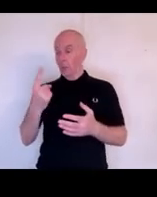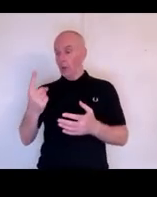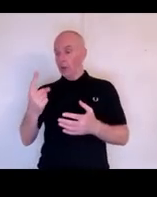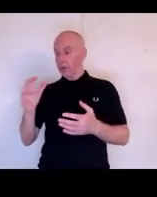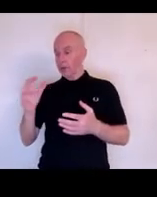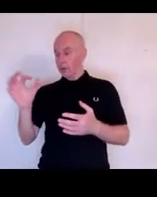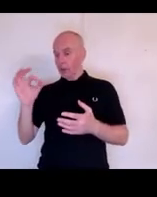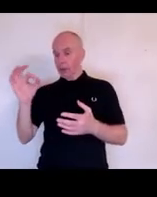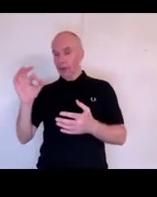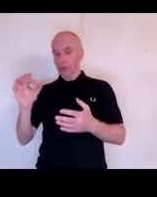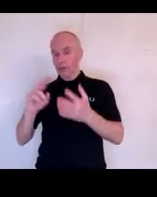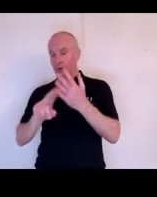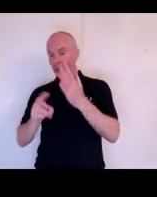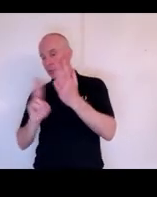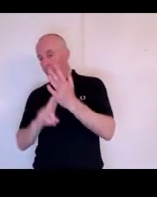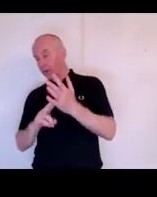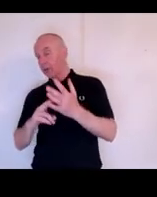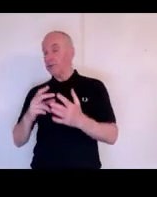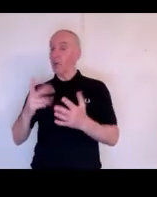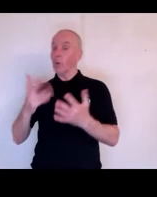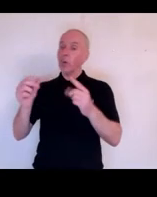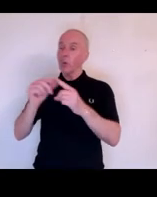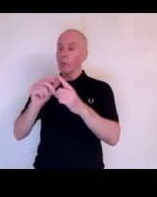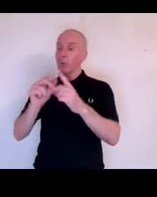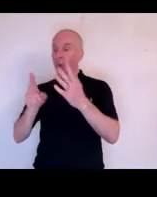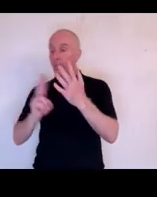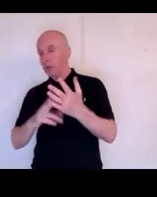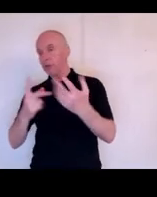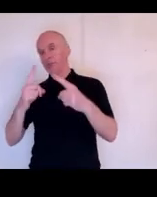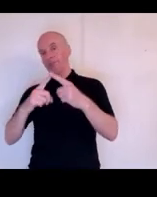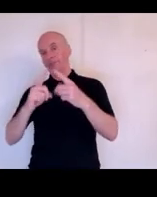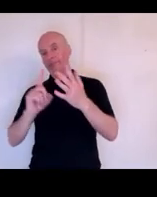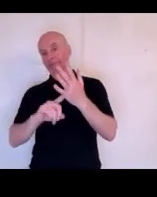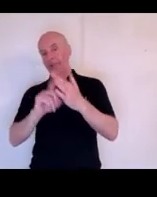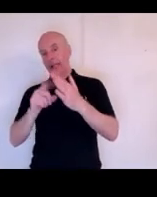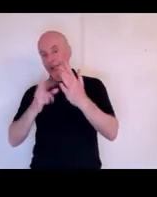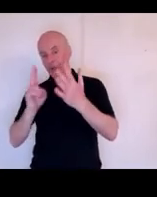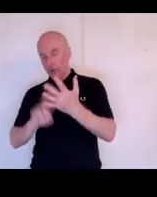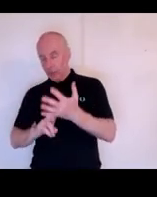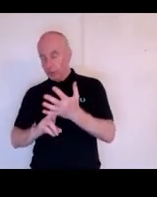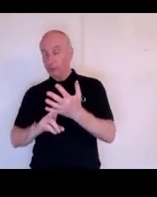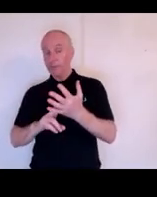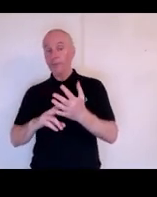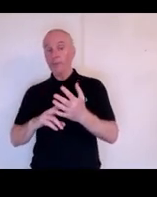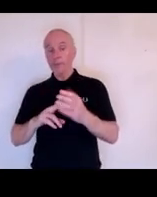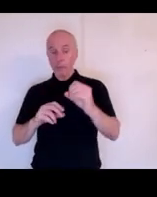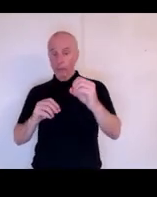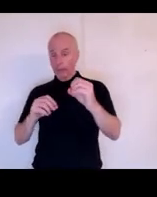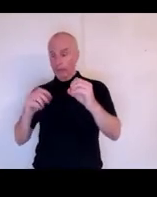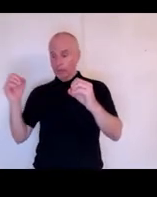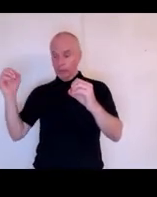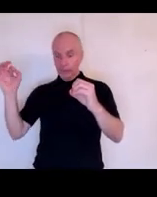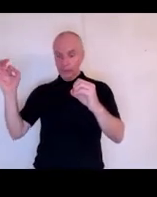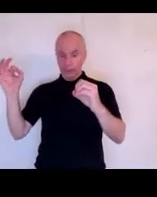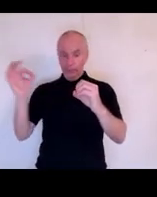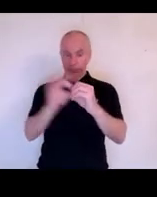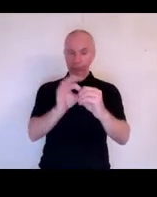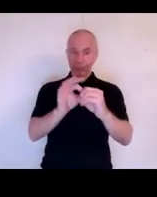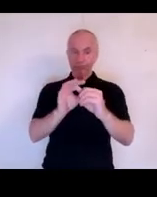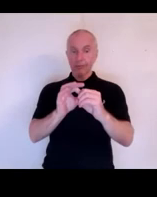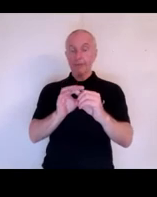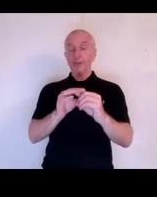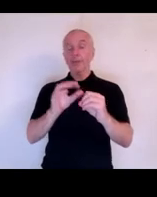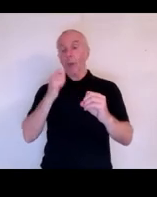most likely a neutron, but potentially a proton or an electron, is going to hit a nucleus and cause some